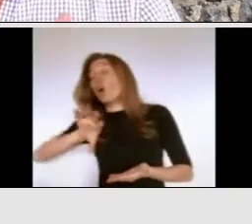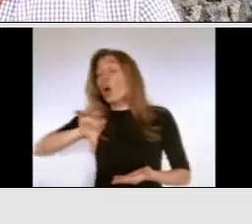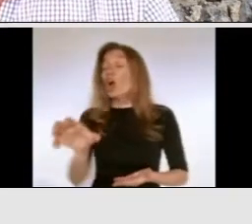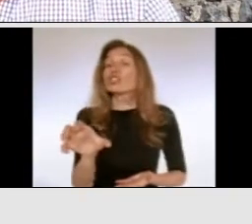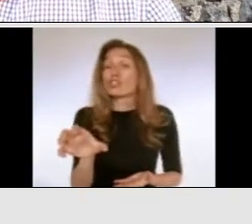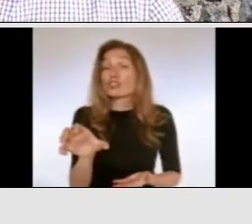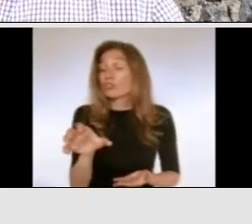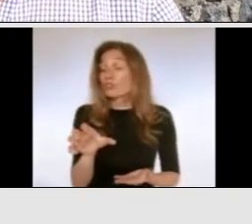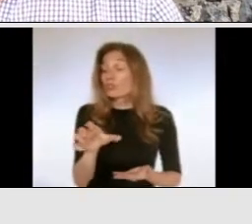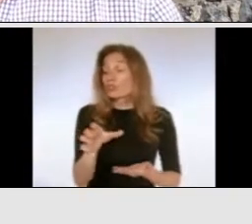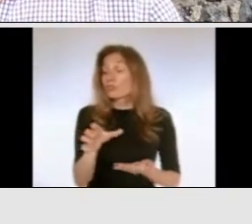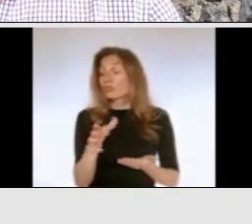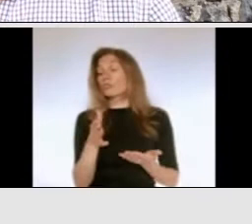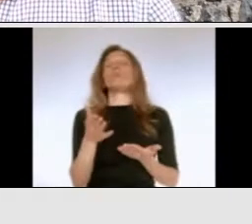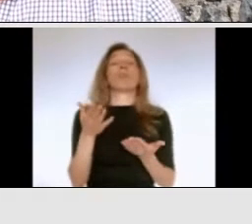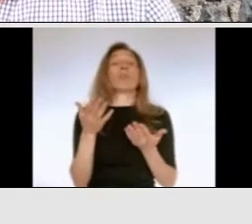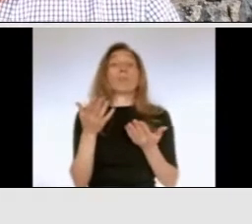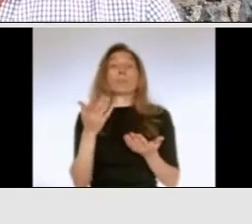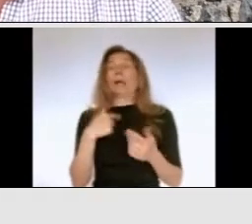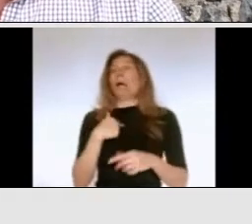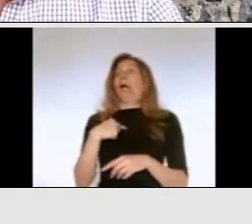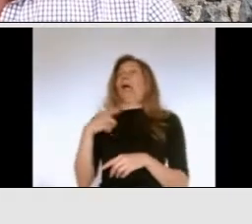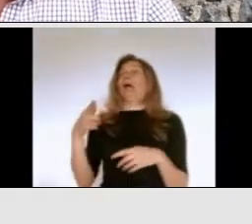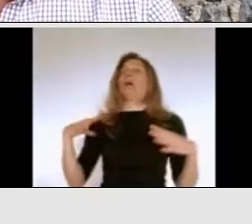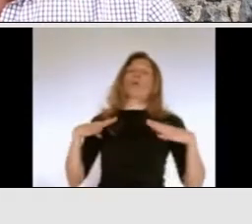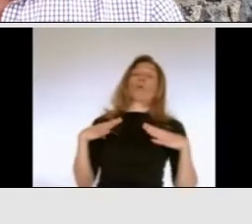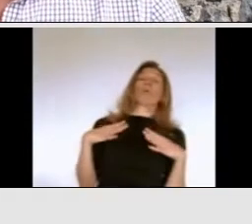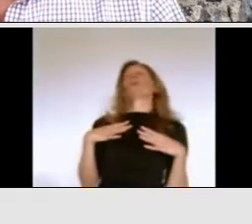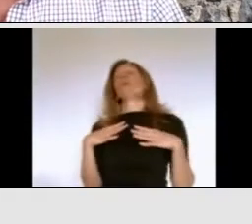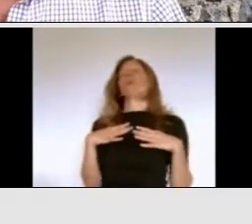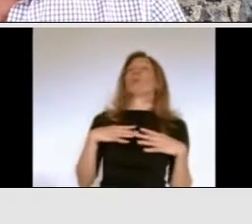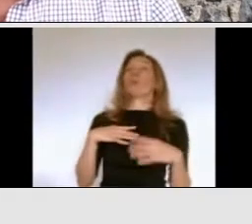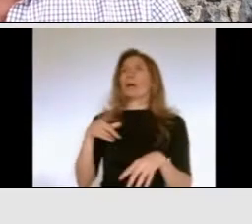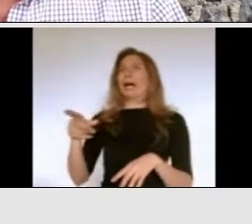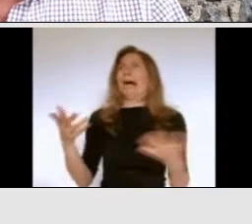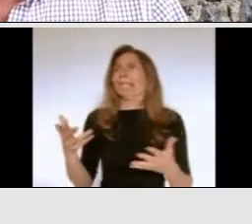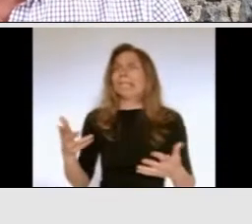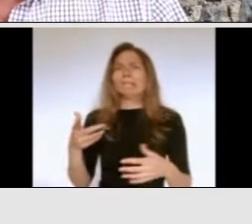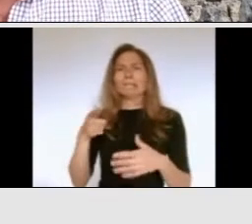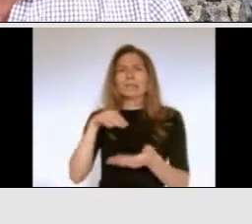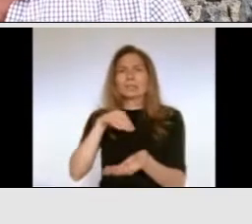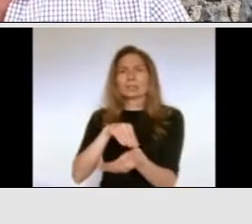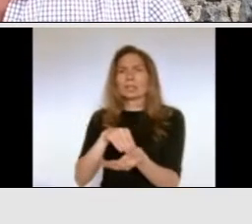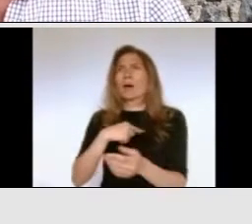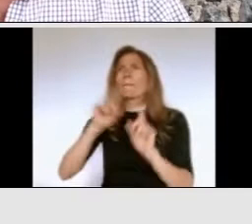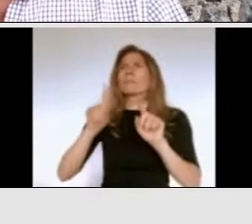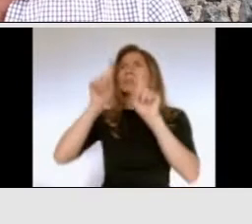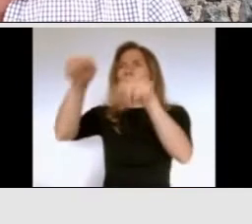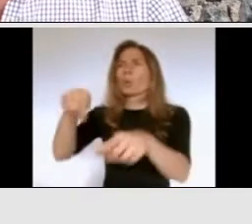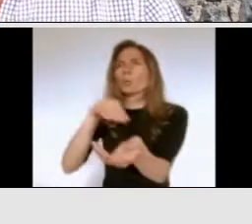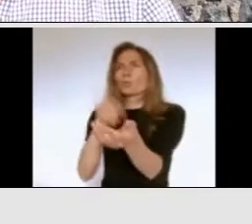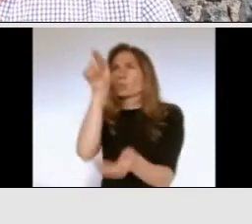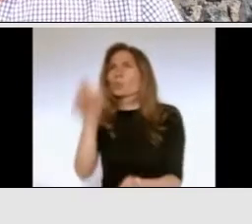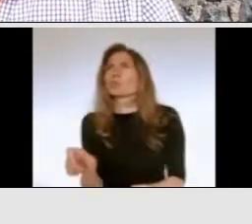all available. For instance, if you need to go and see a GP when you're on holiday in a different country, that